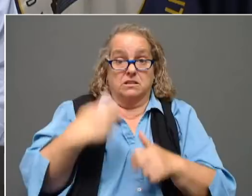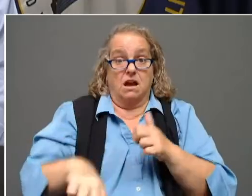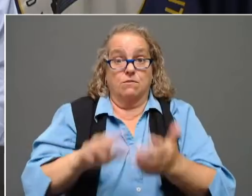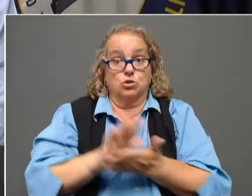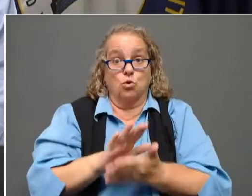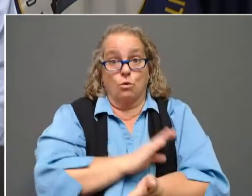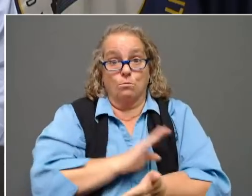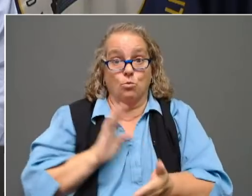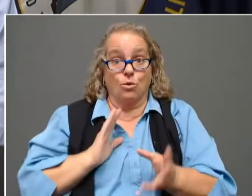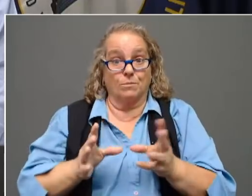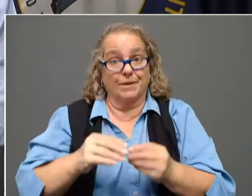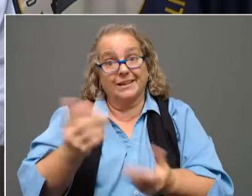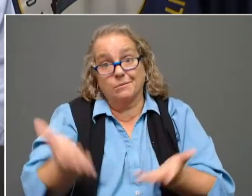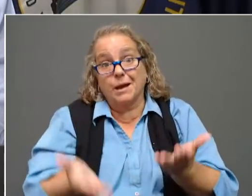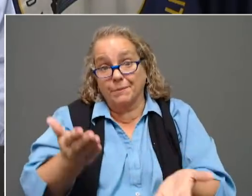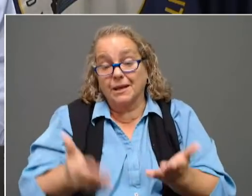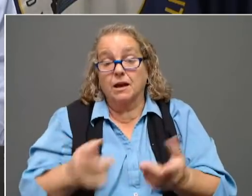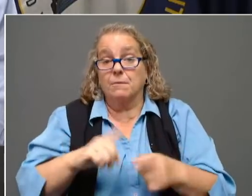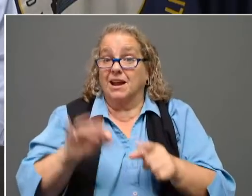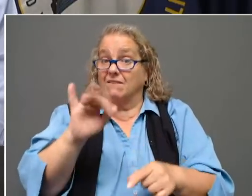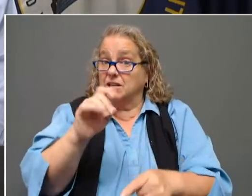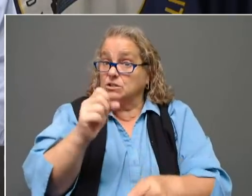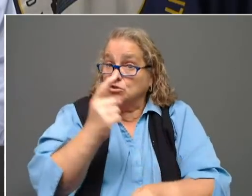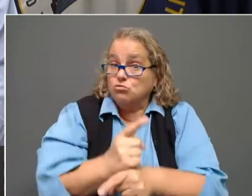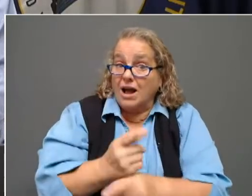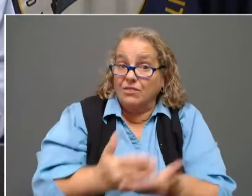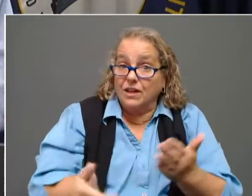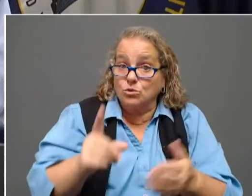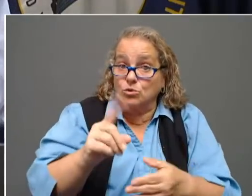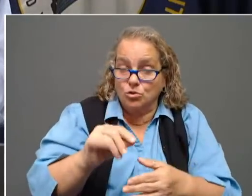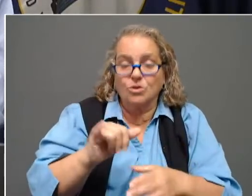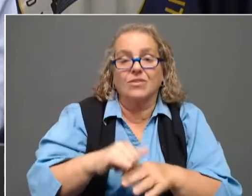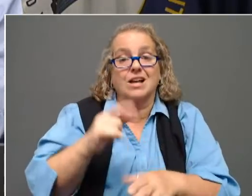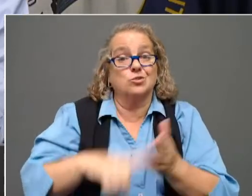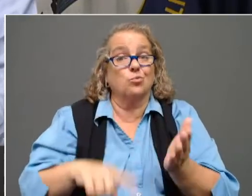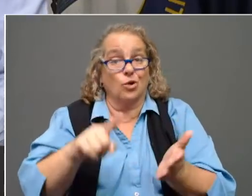do, that's what you signed up for. Drew Gardner.